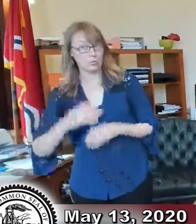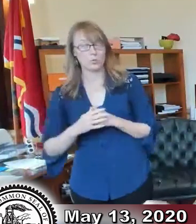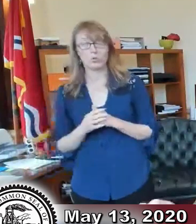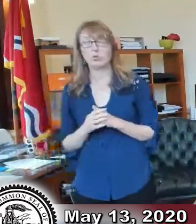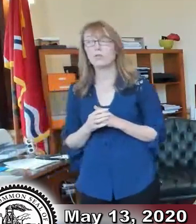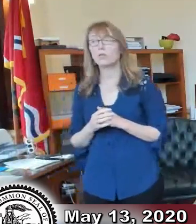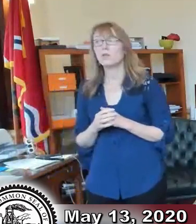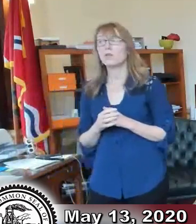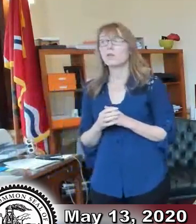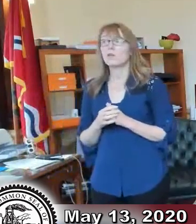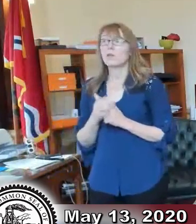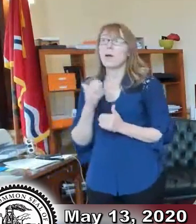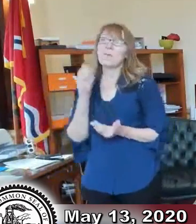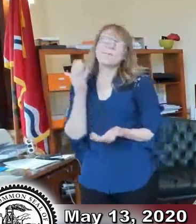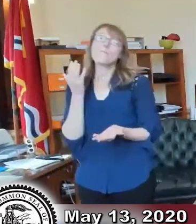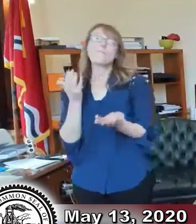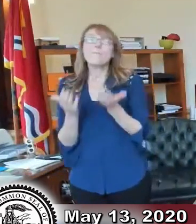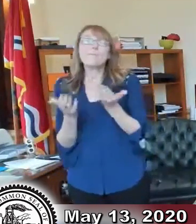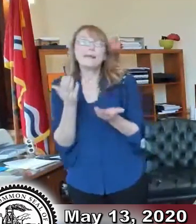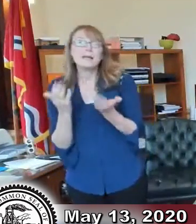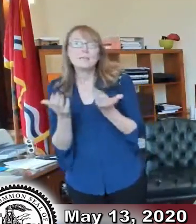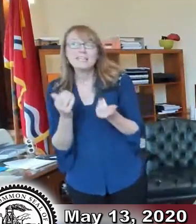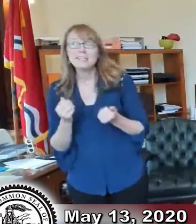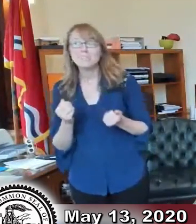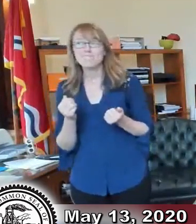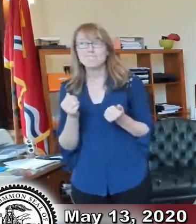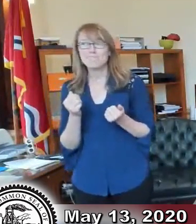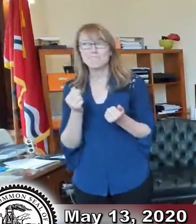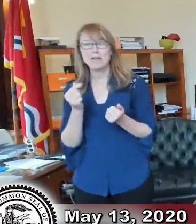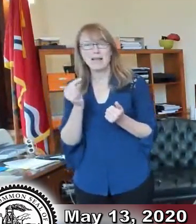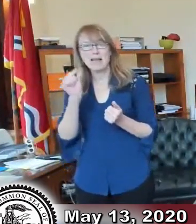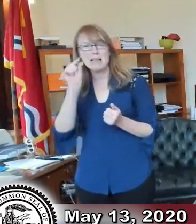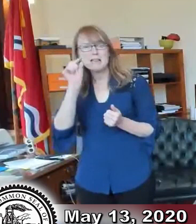now such and such can open, and we base that